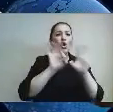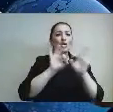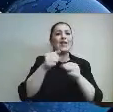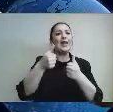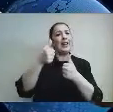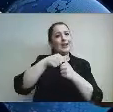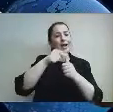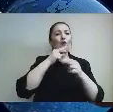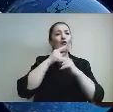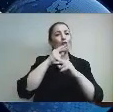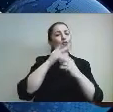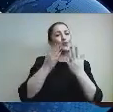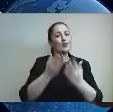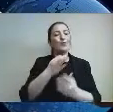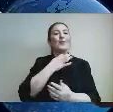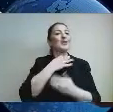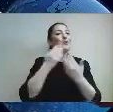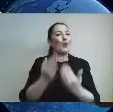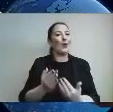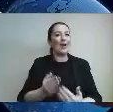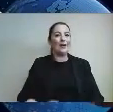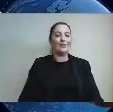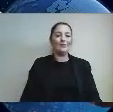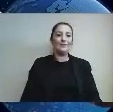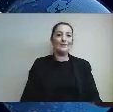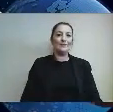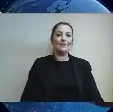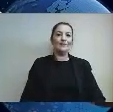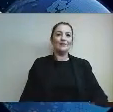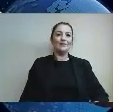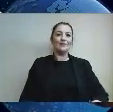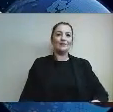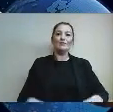for valuable insights. By the way,